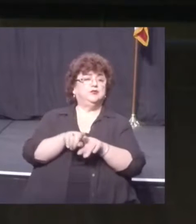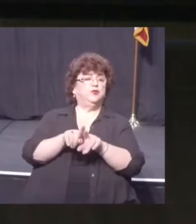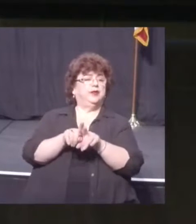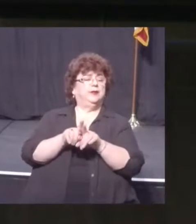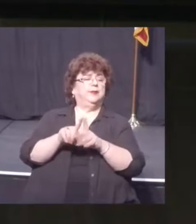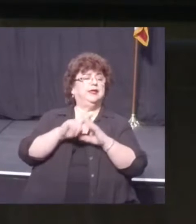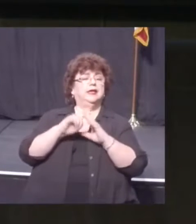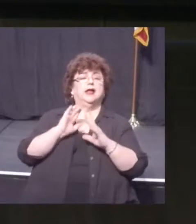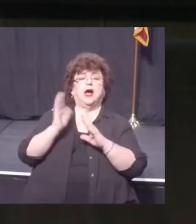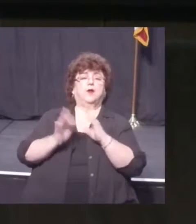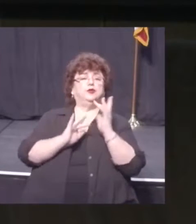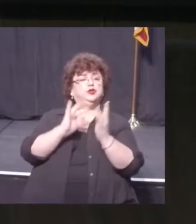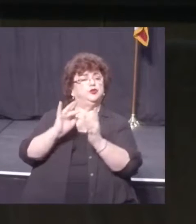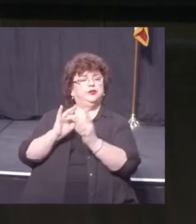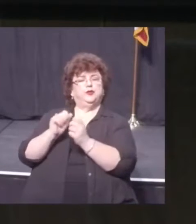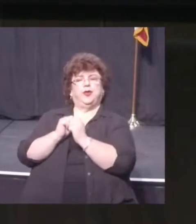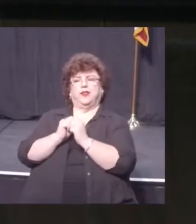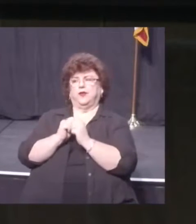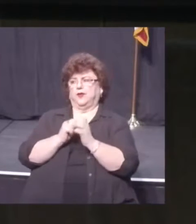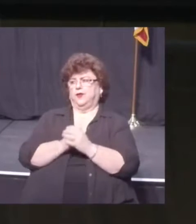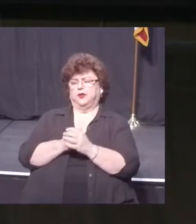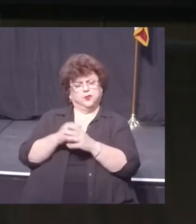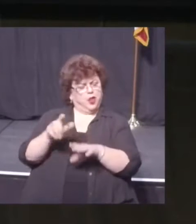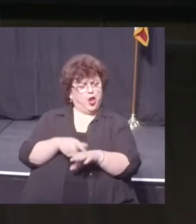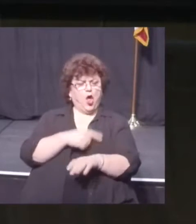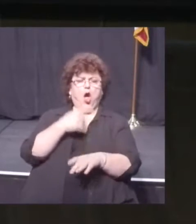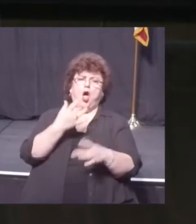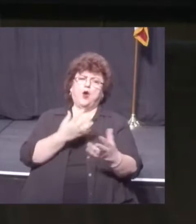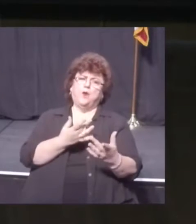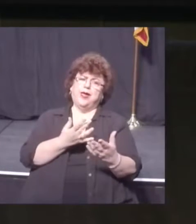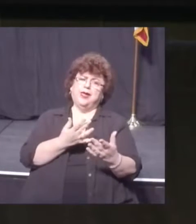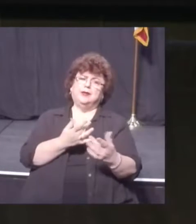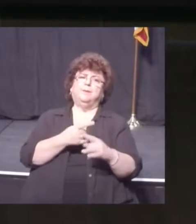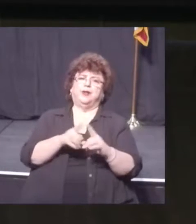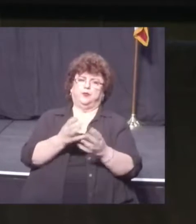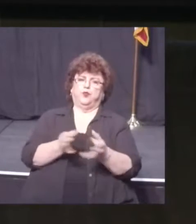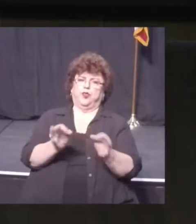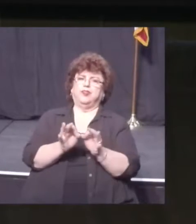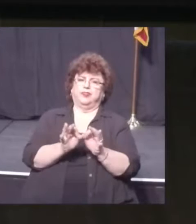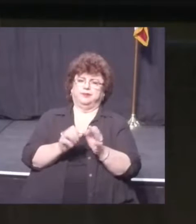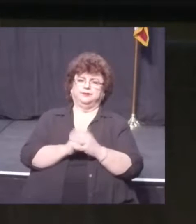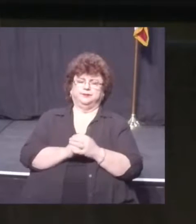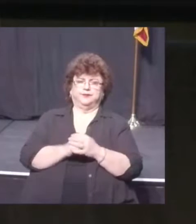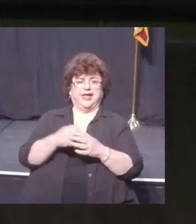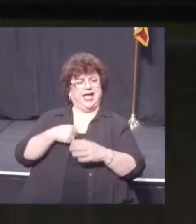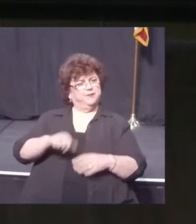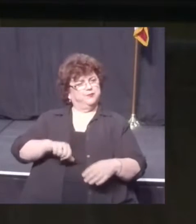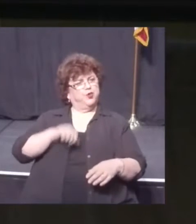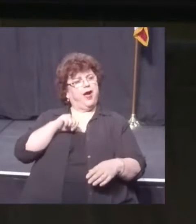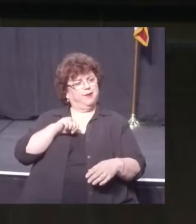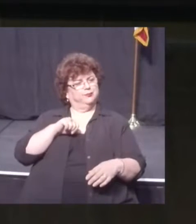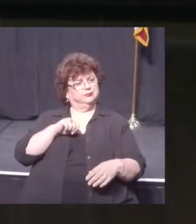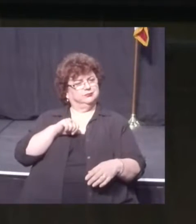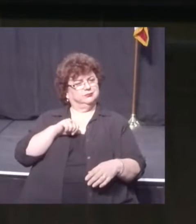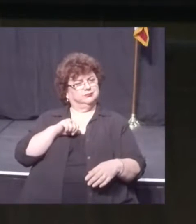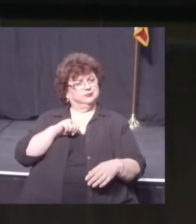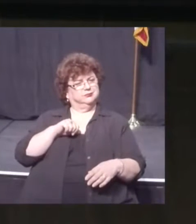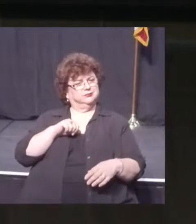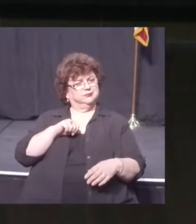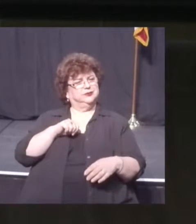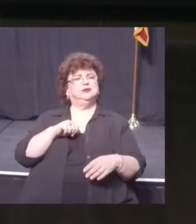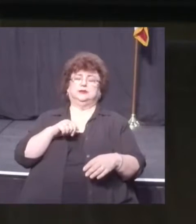together. It was a long wait, but it was worth the wait. I am proud to be